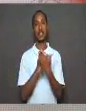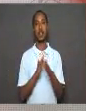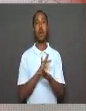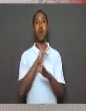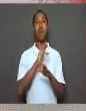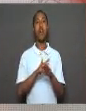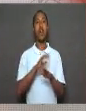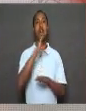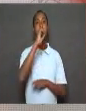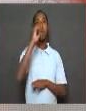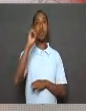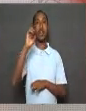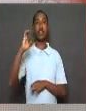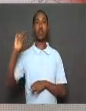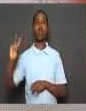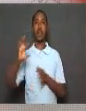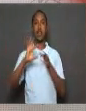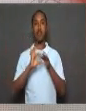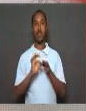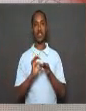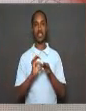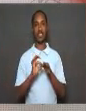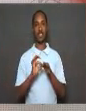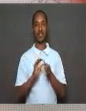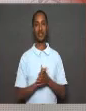on coordinate covalent bonds.